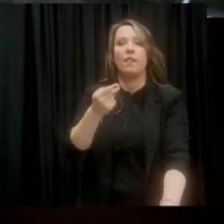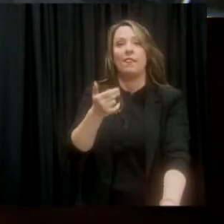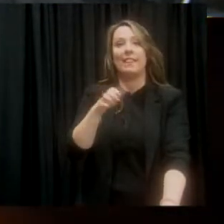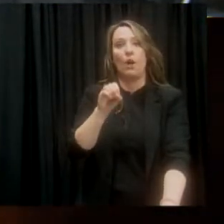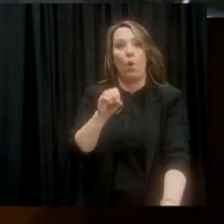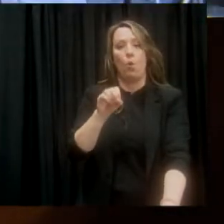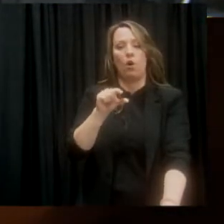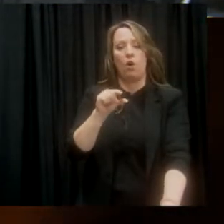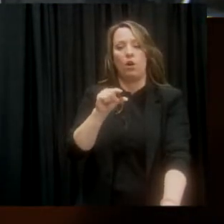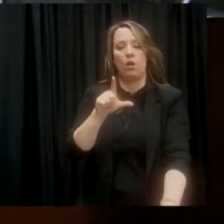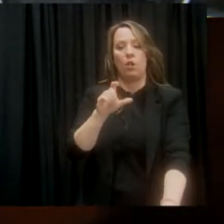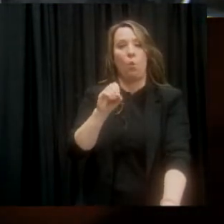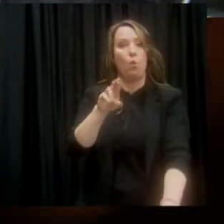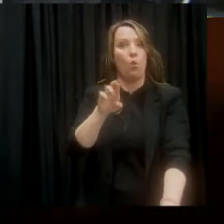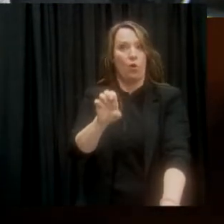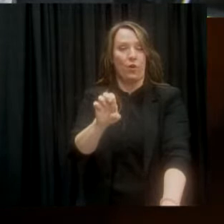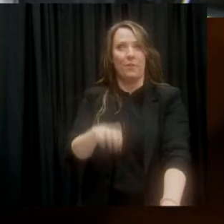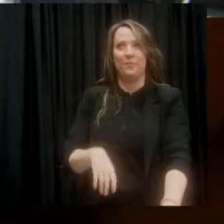Theo Glor.